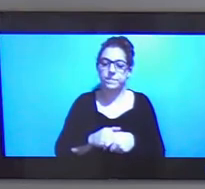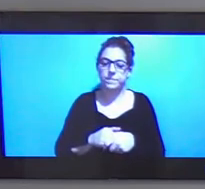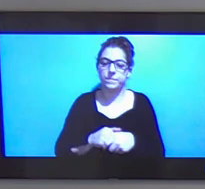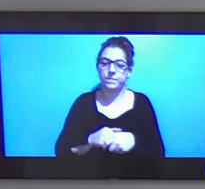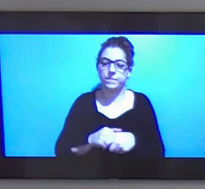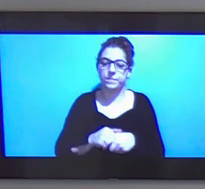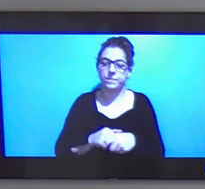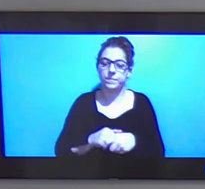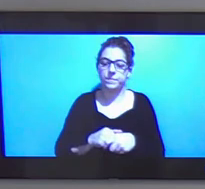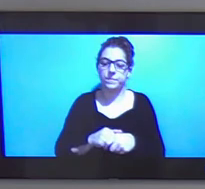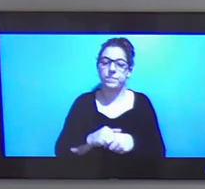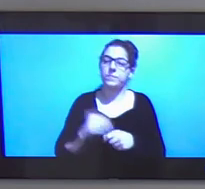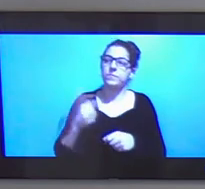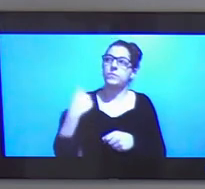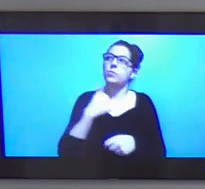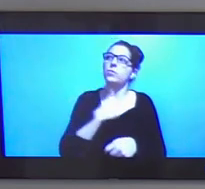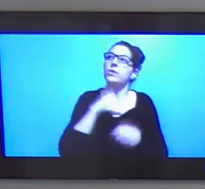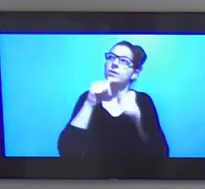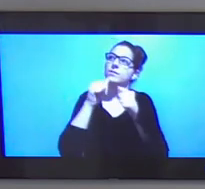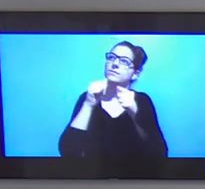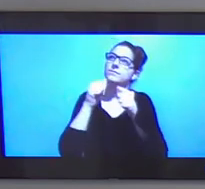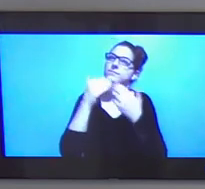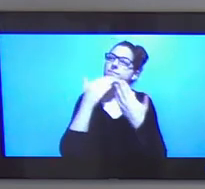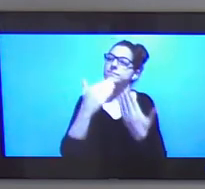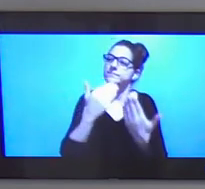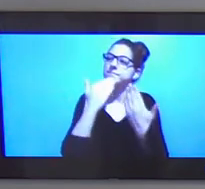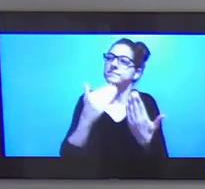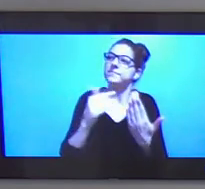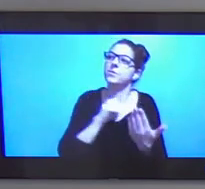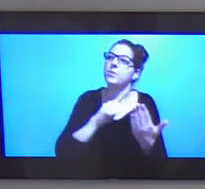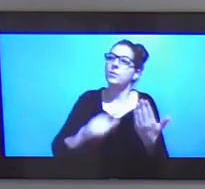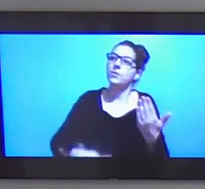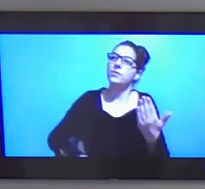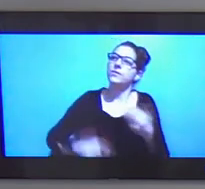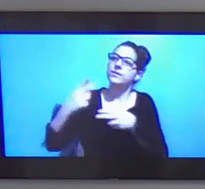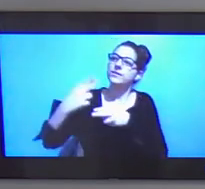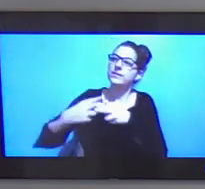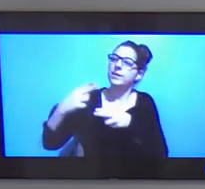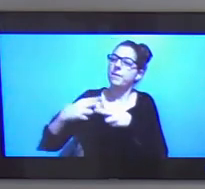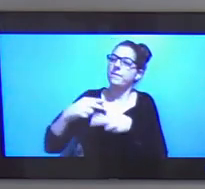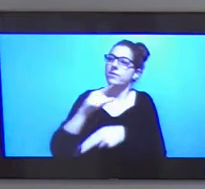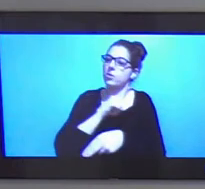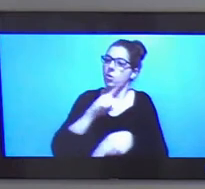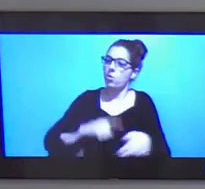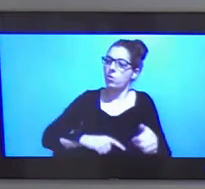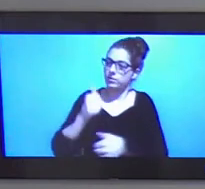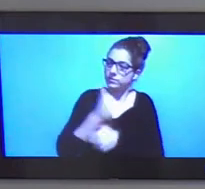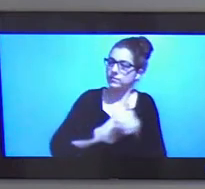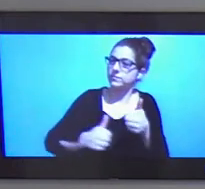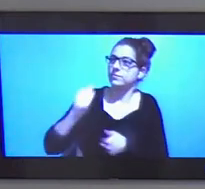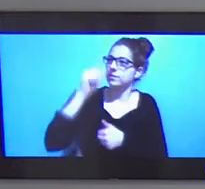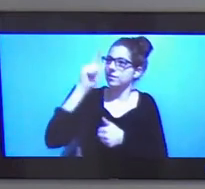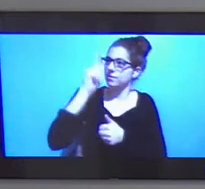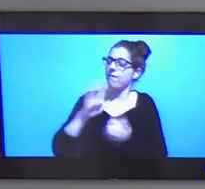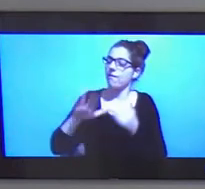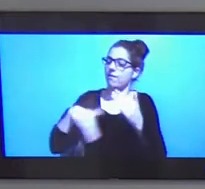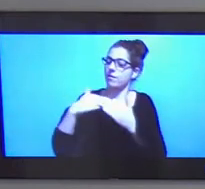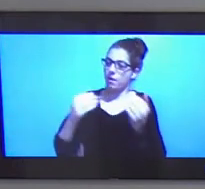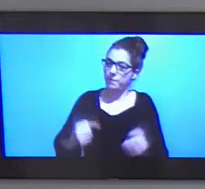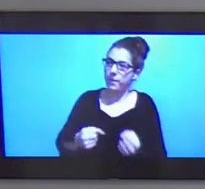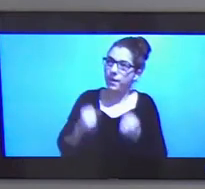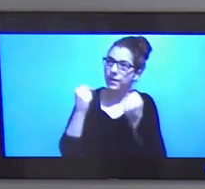he who comes in the name of the Lord. Hosanna in the